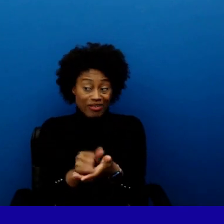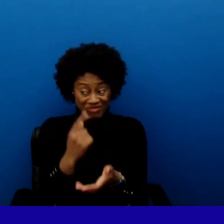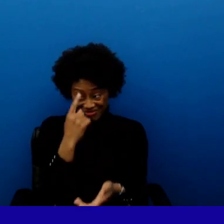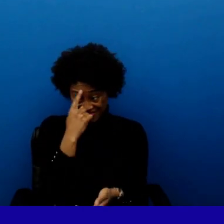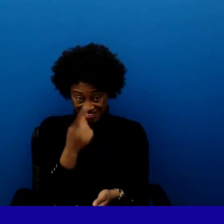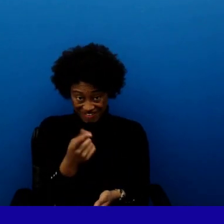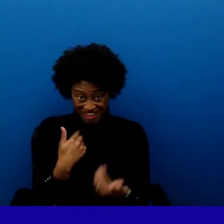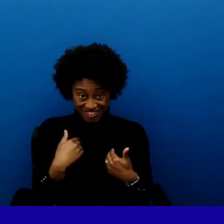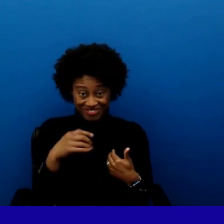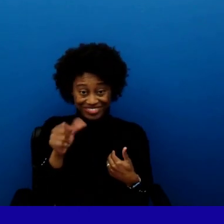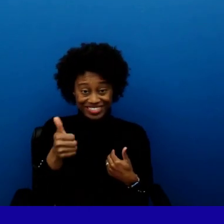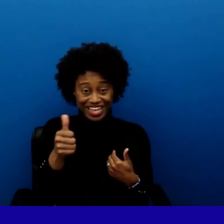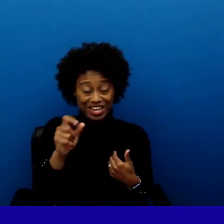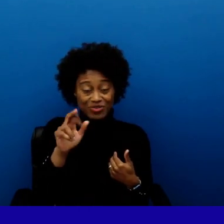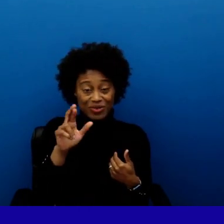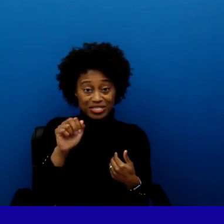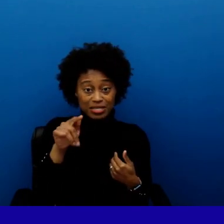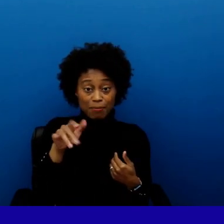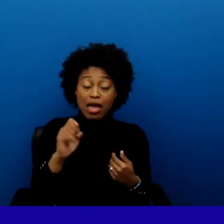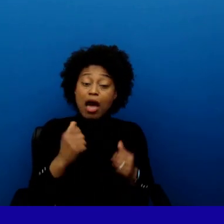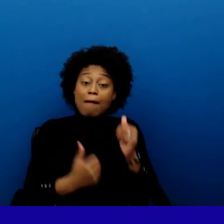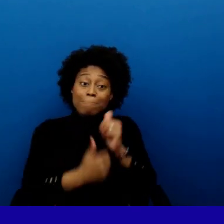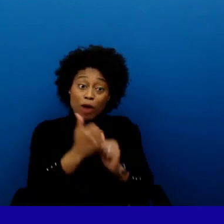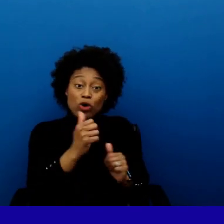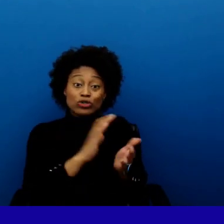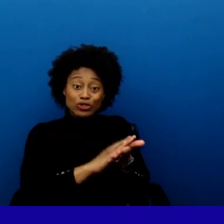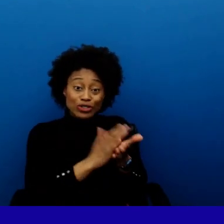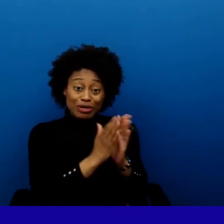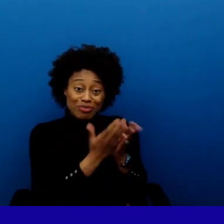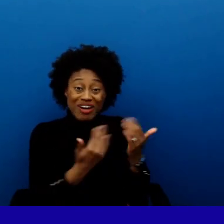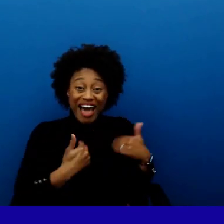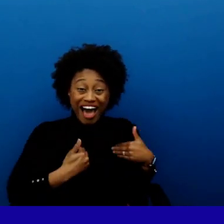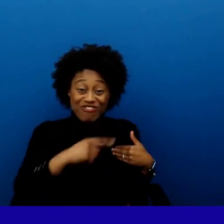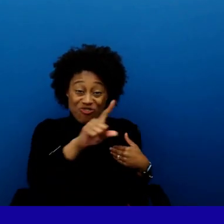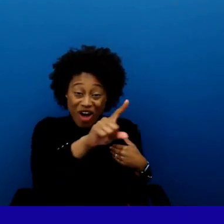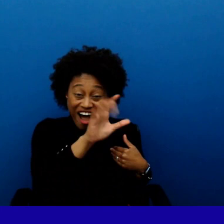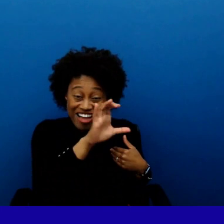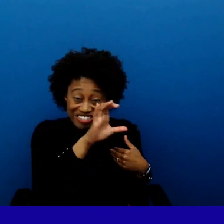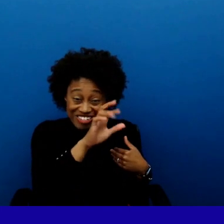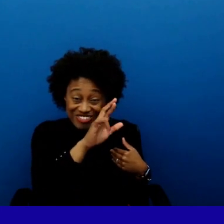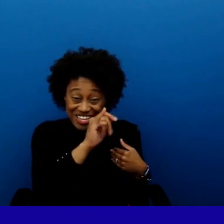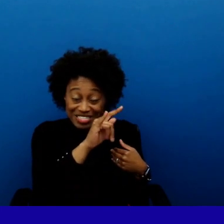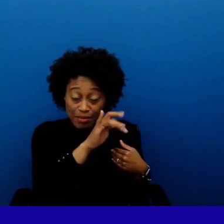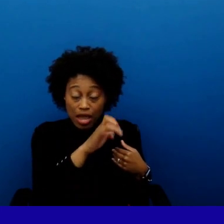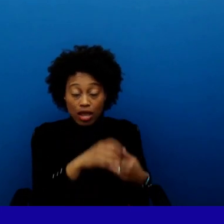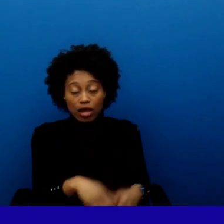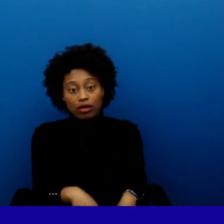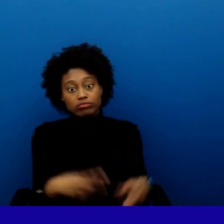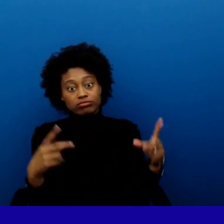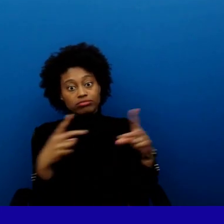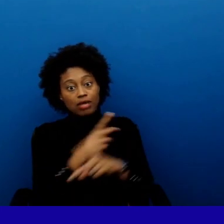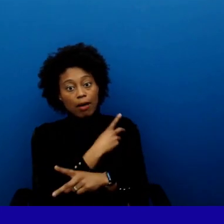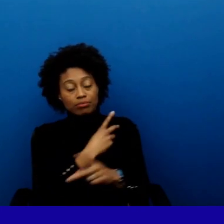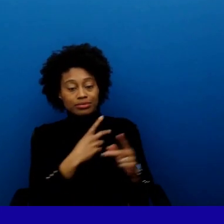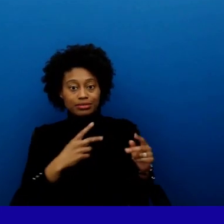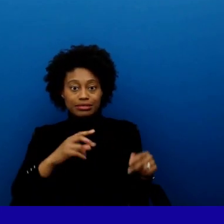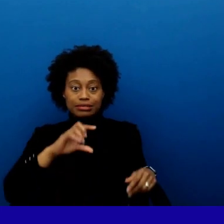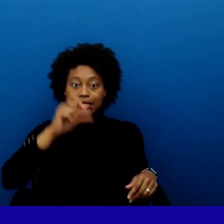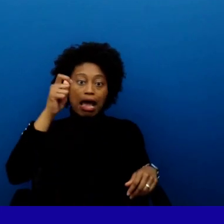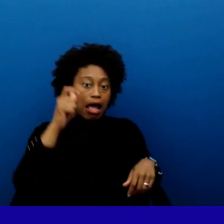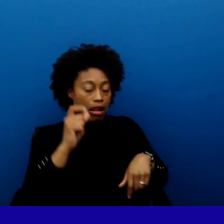10 recipes, most cookbooks have 100 recipes in them. So it's like 10 times more work. Mine has 50 because it's like a